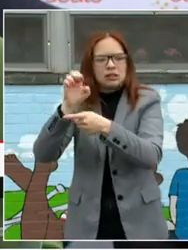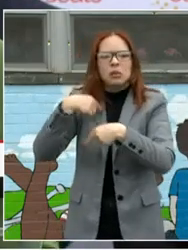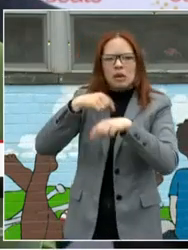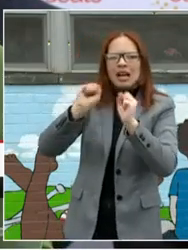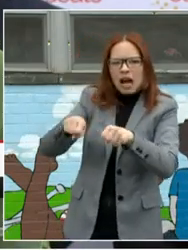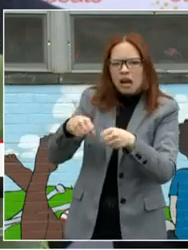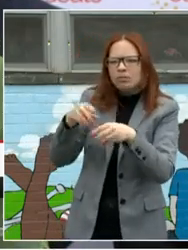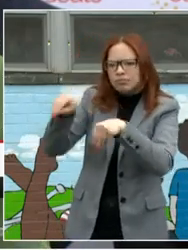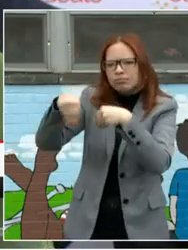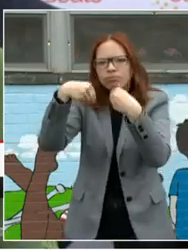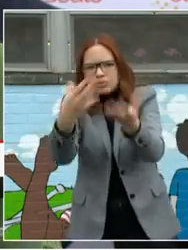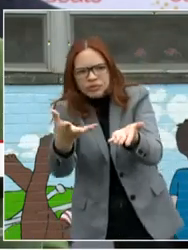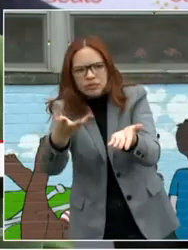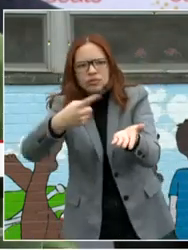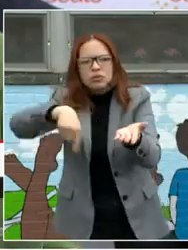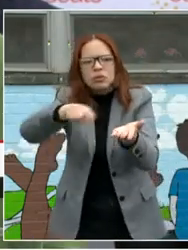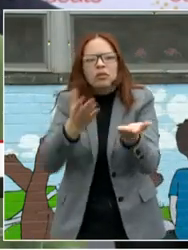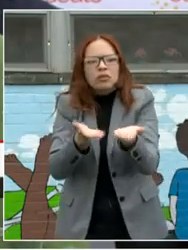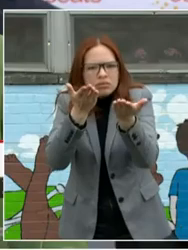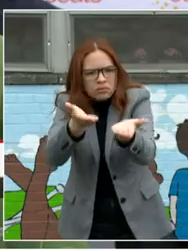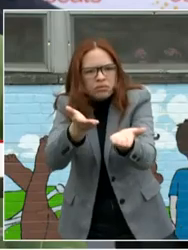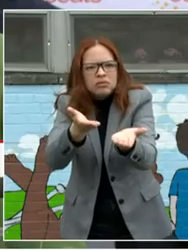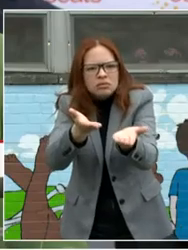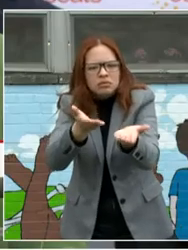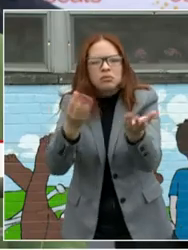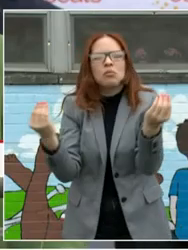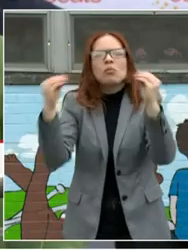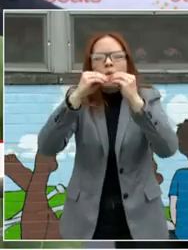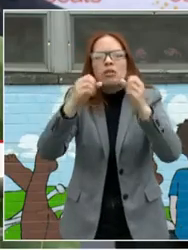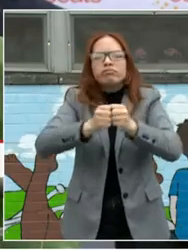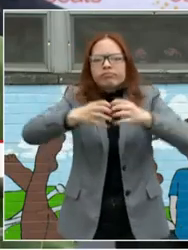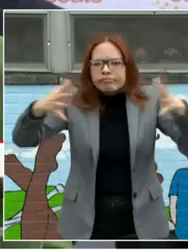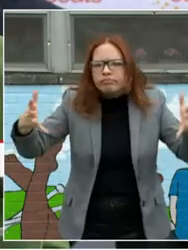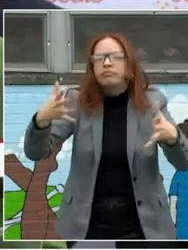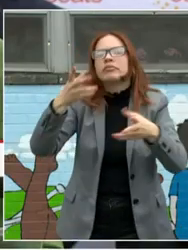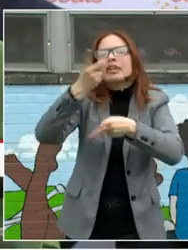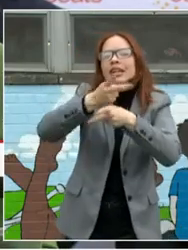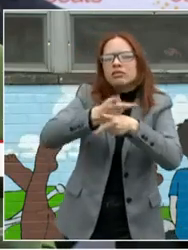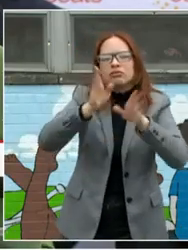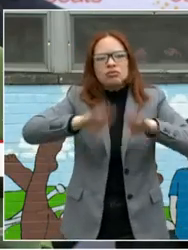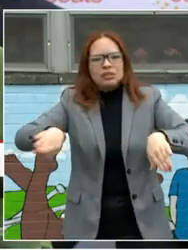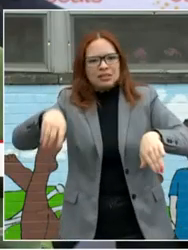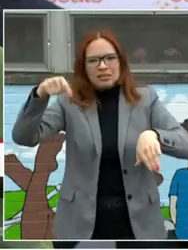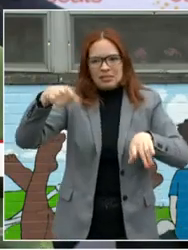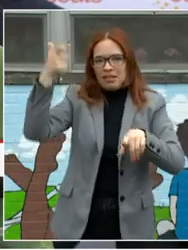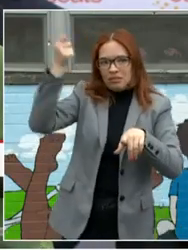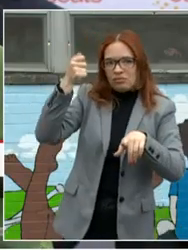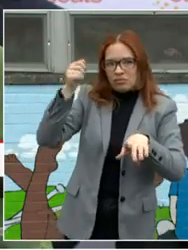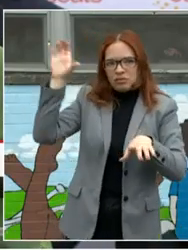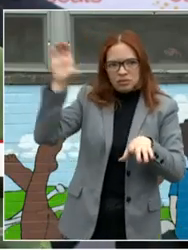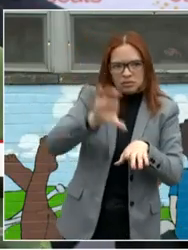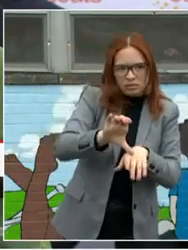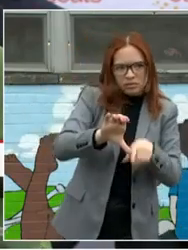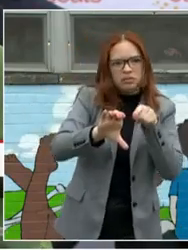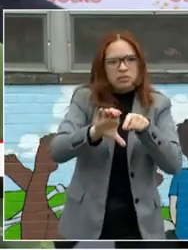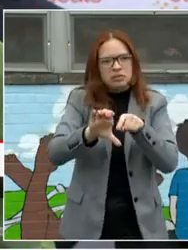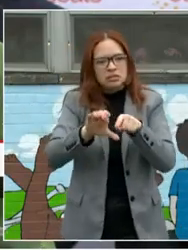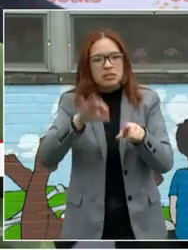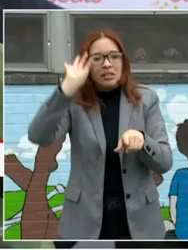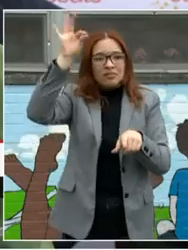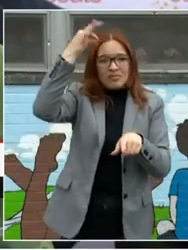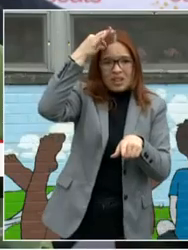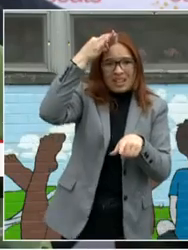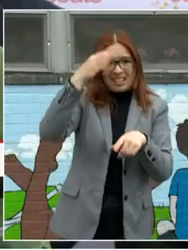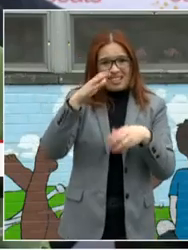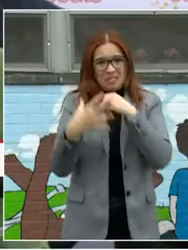expand eligibility for the child care subsidy from 250% of the federal poverty line